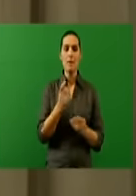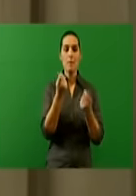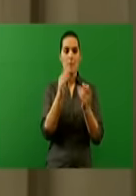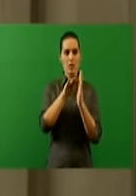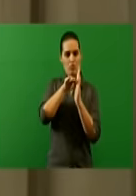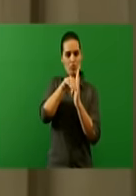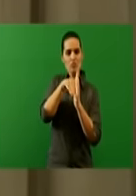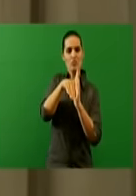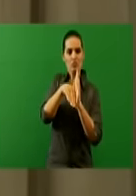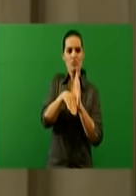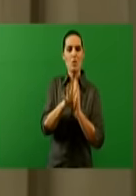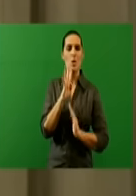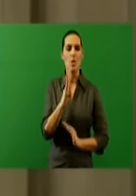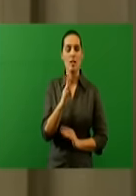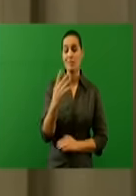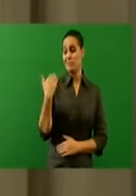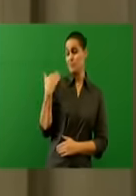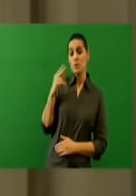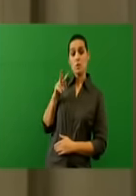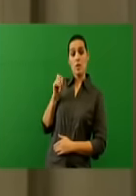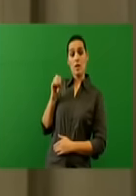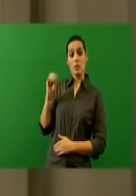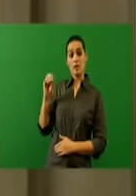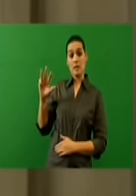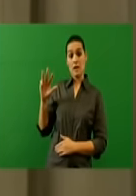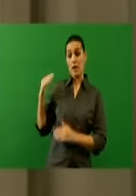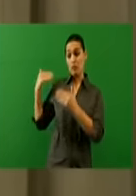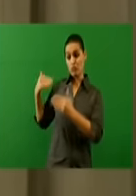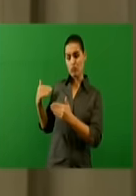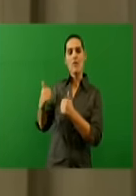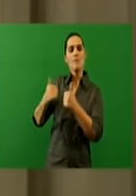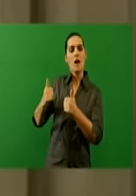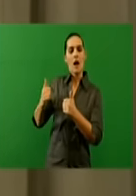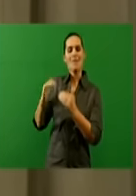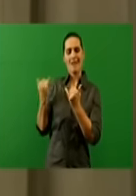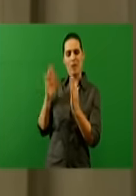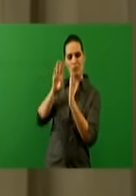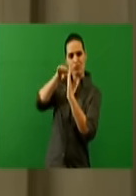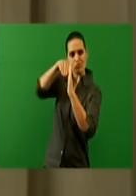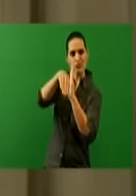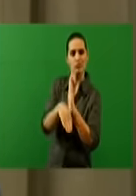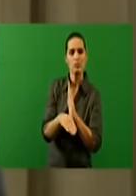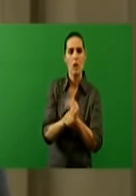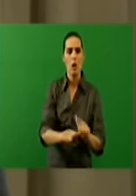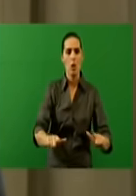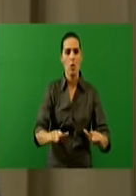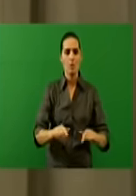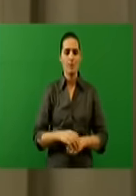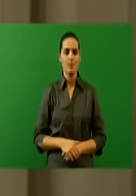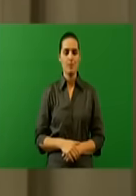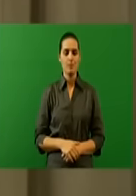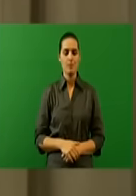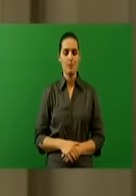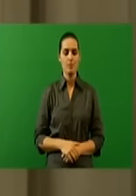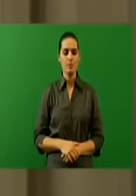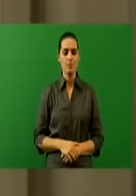level since 2009 in the second quarter of this year. Recent economic data